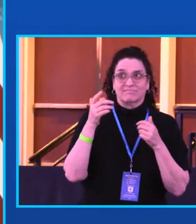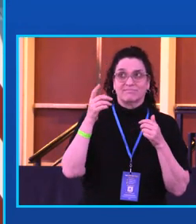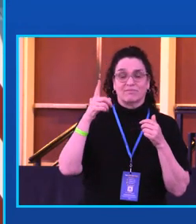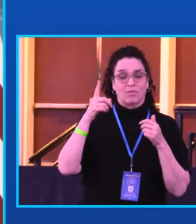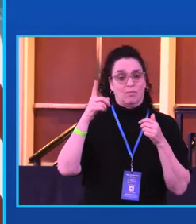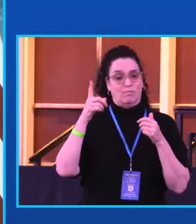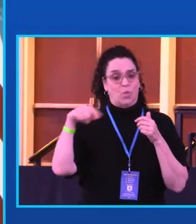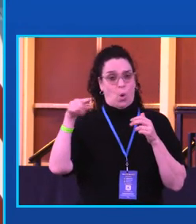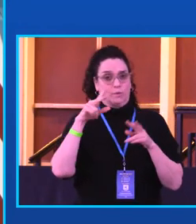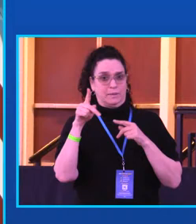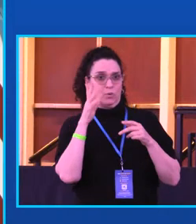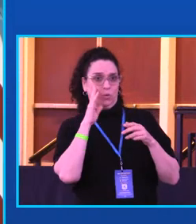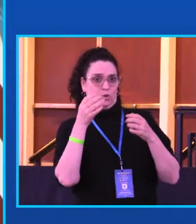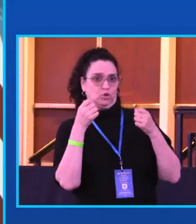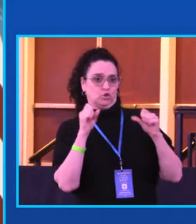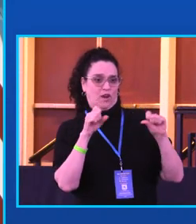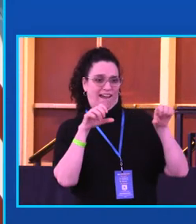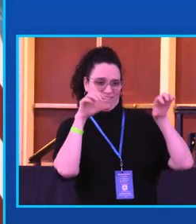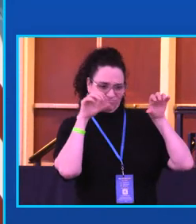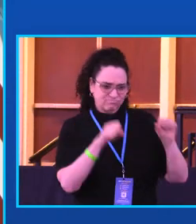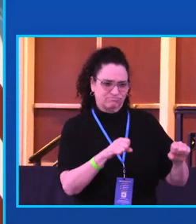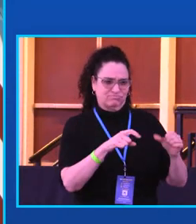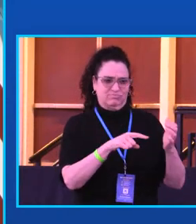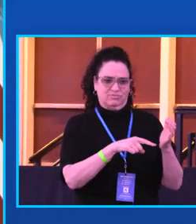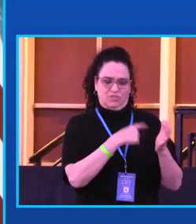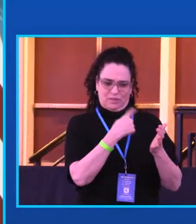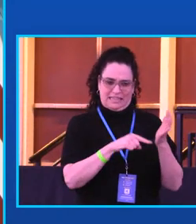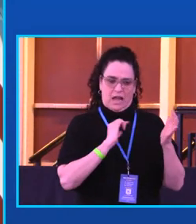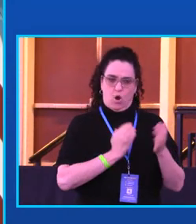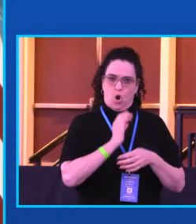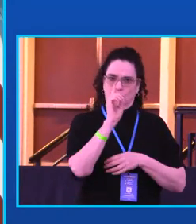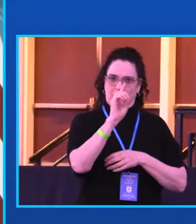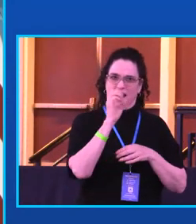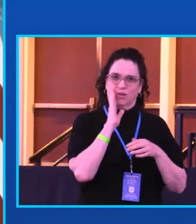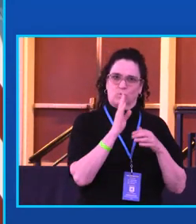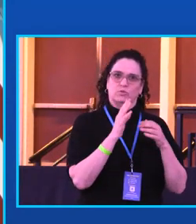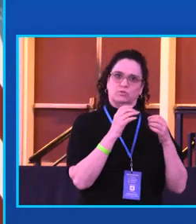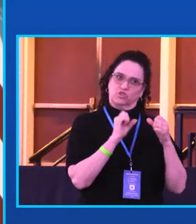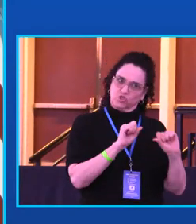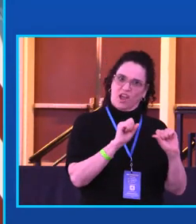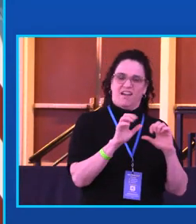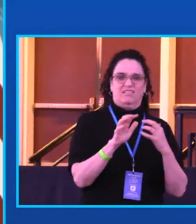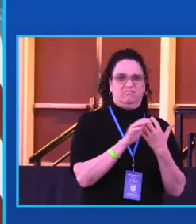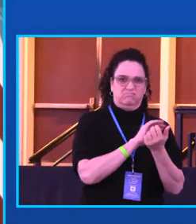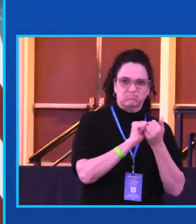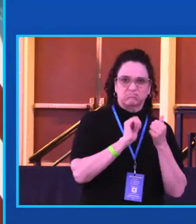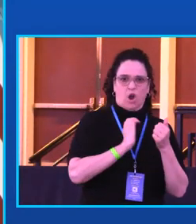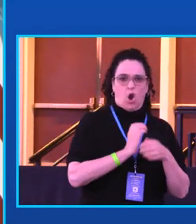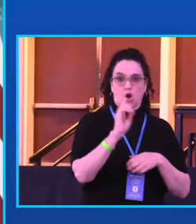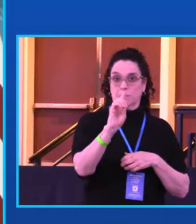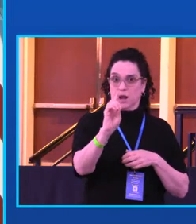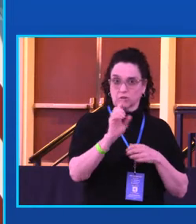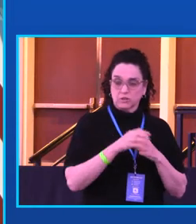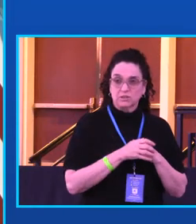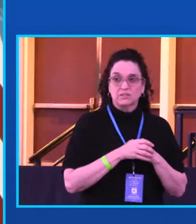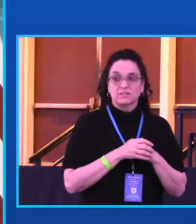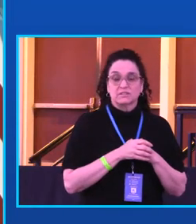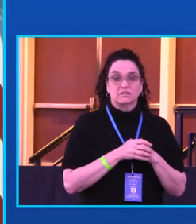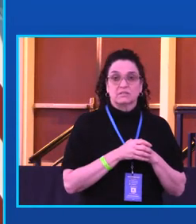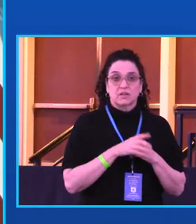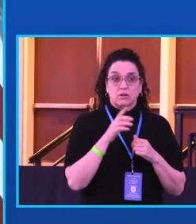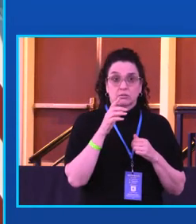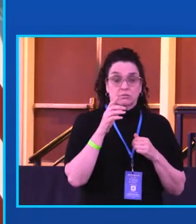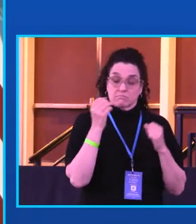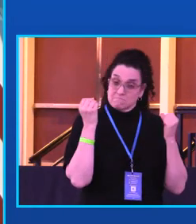democracy being waged in states around our country, and that is on the attack on the freedom